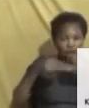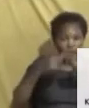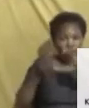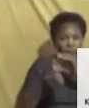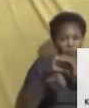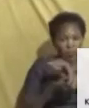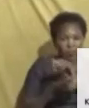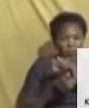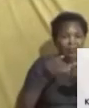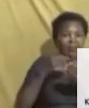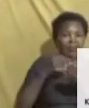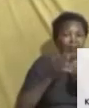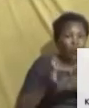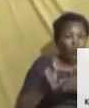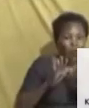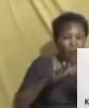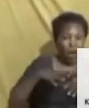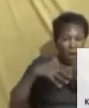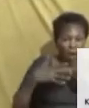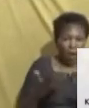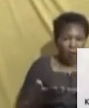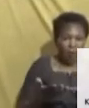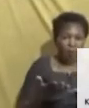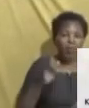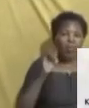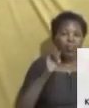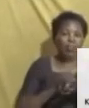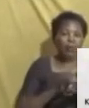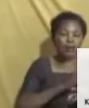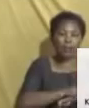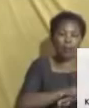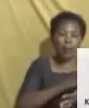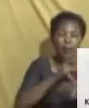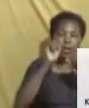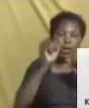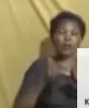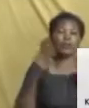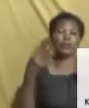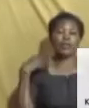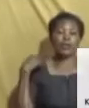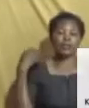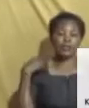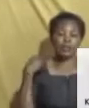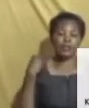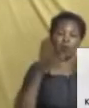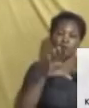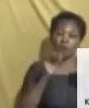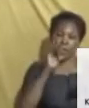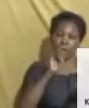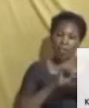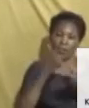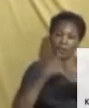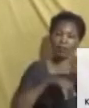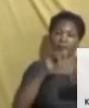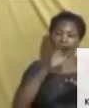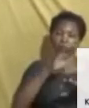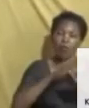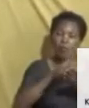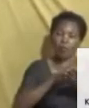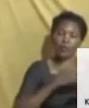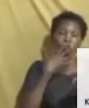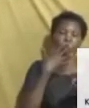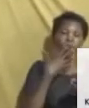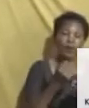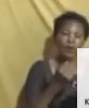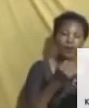the manner in which that power is exercised, and you'll find this at page 511 of the same